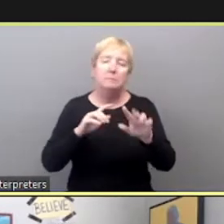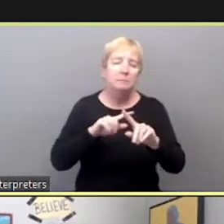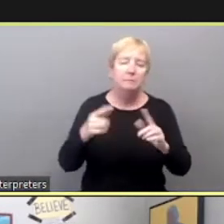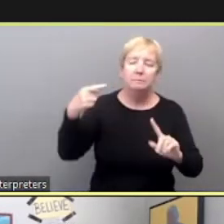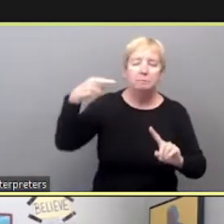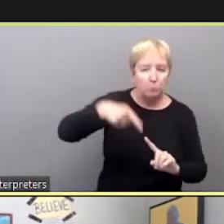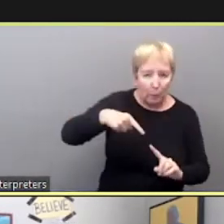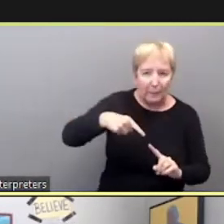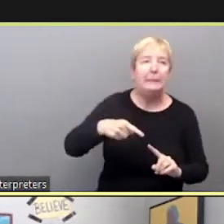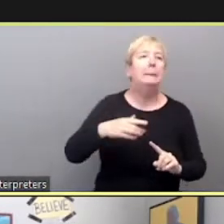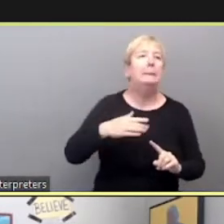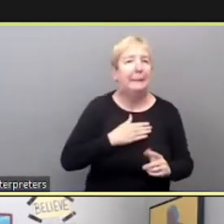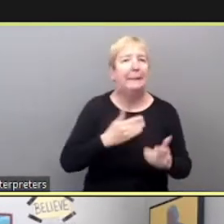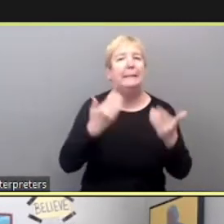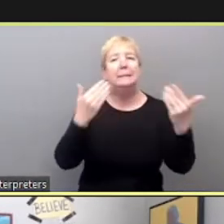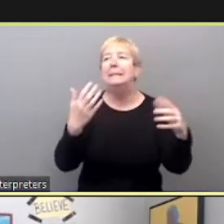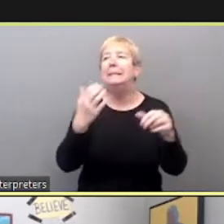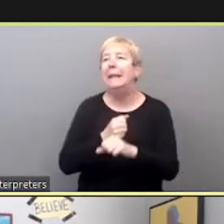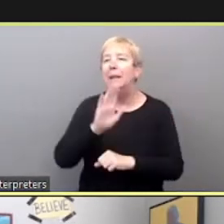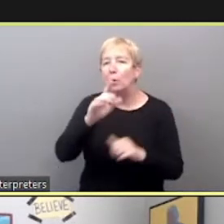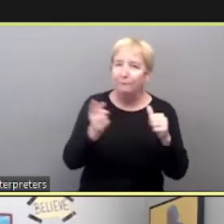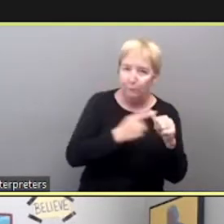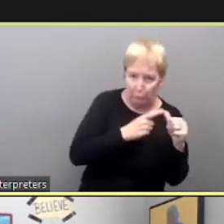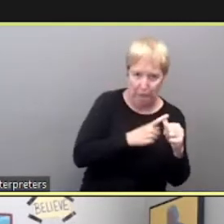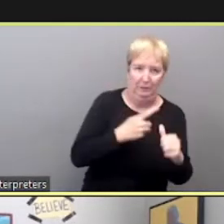prevent hospitalizations and deaths.